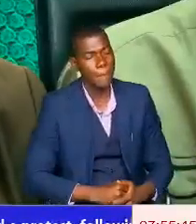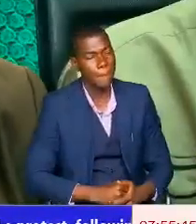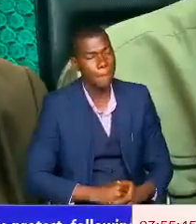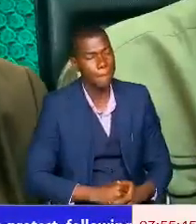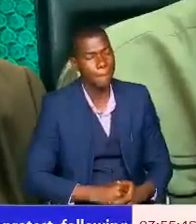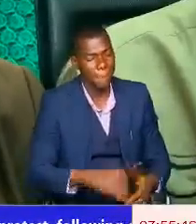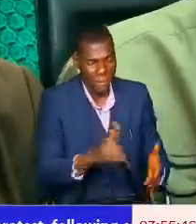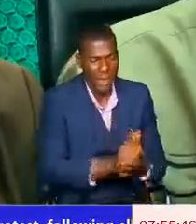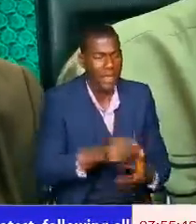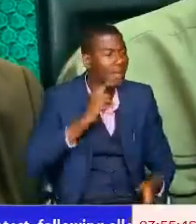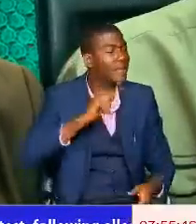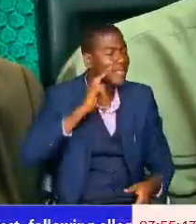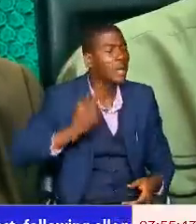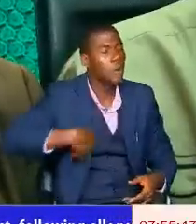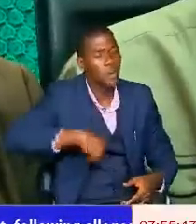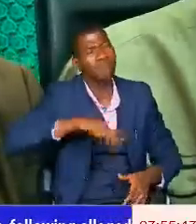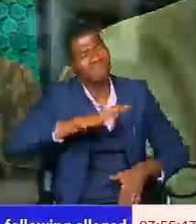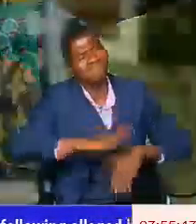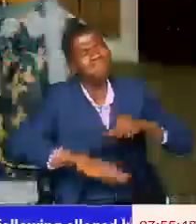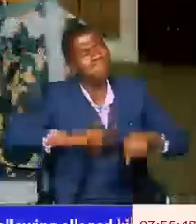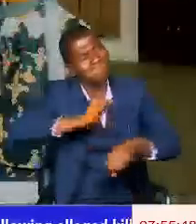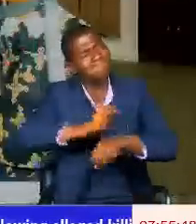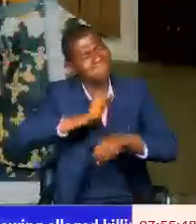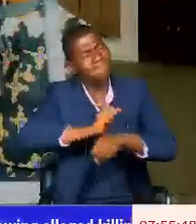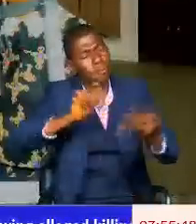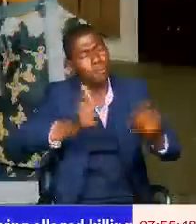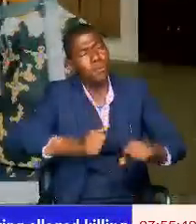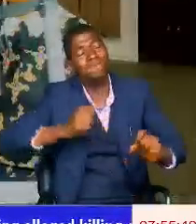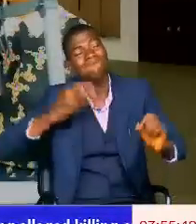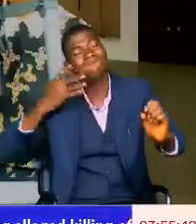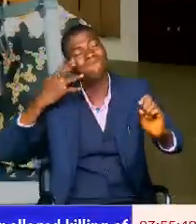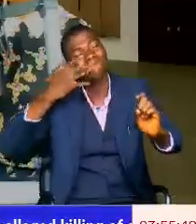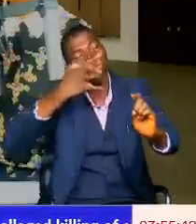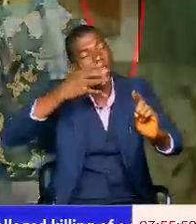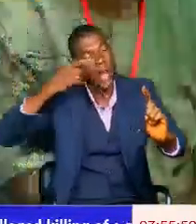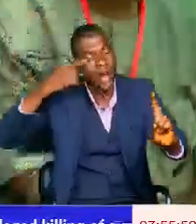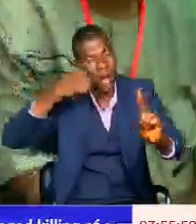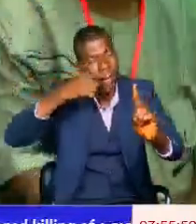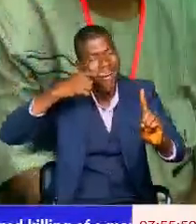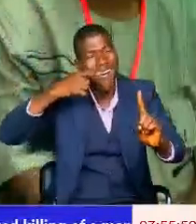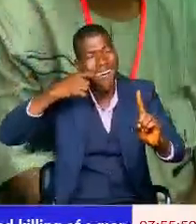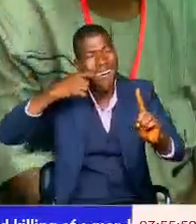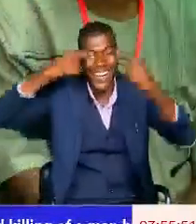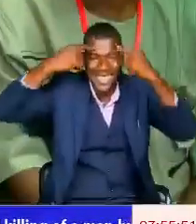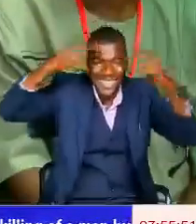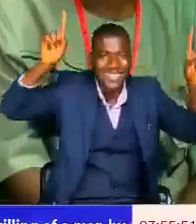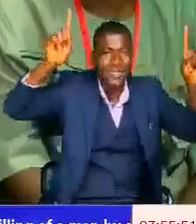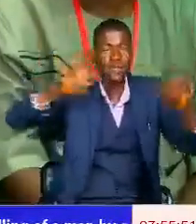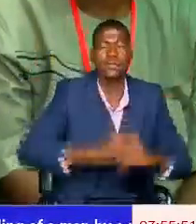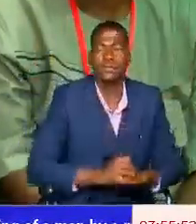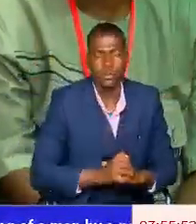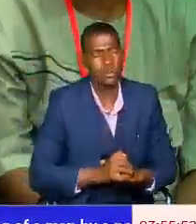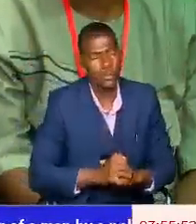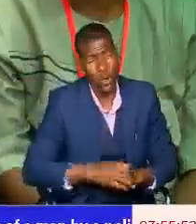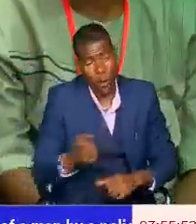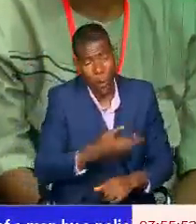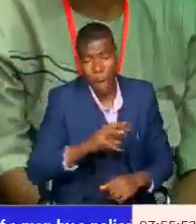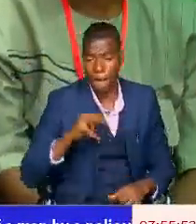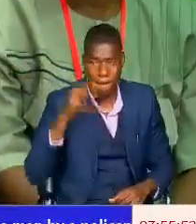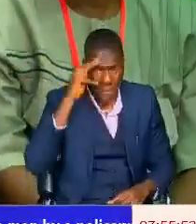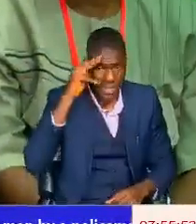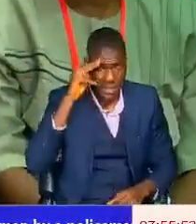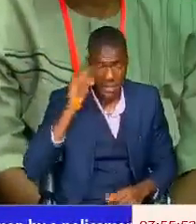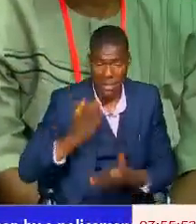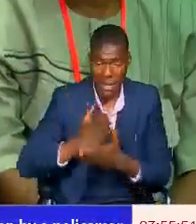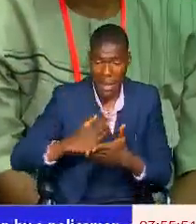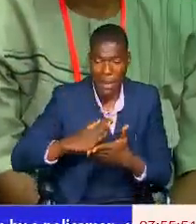is the Nigeria we are working towards. That the ministries, departments, and agencies that they are responsive. And they are responsive and responsible